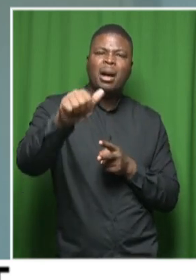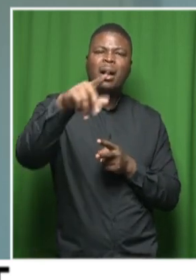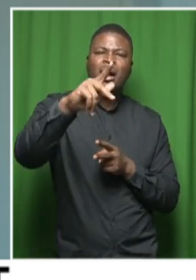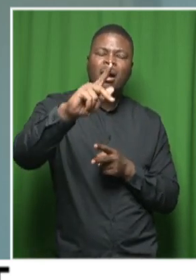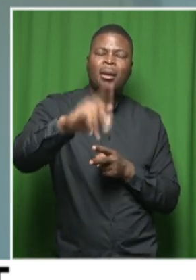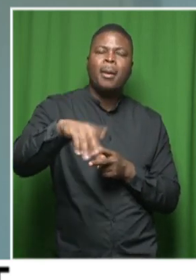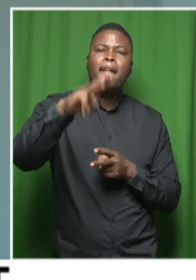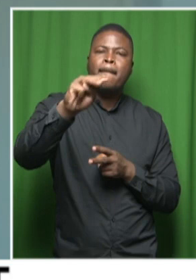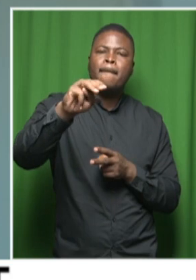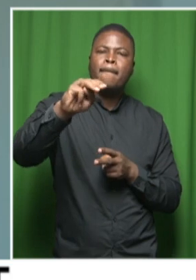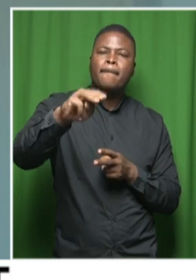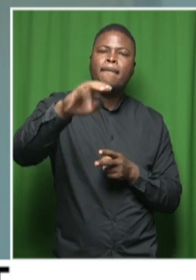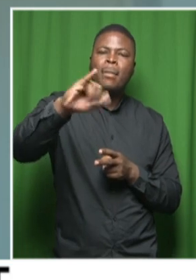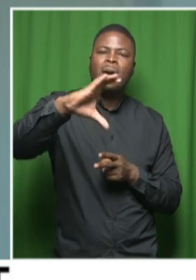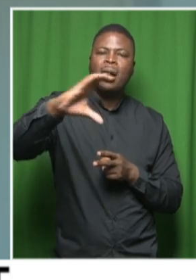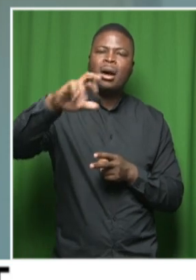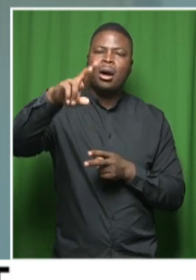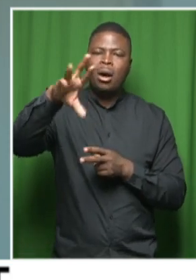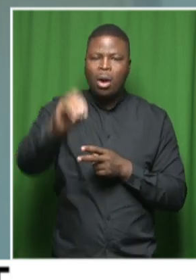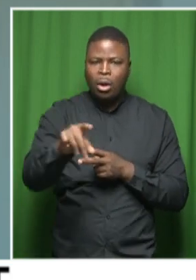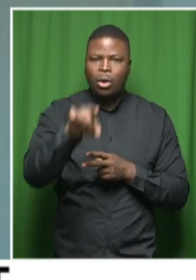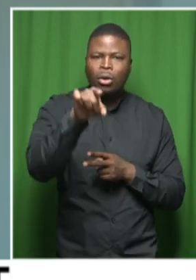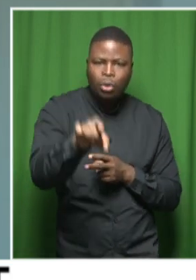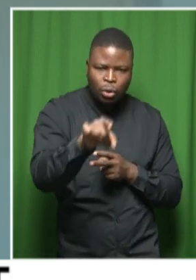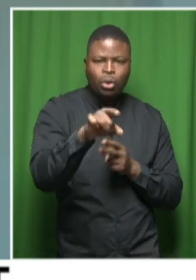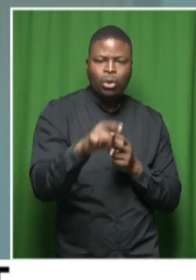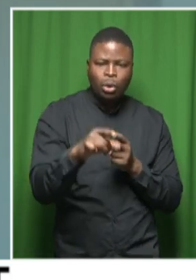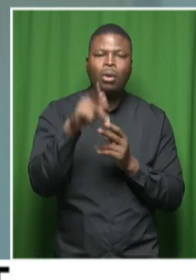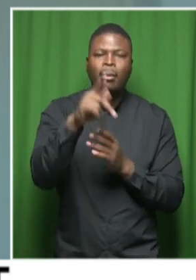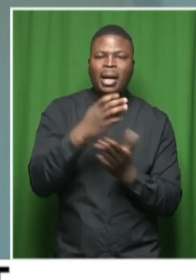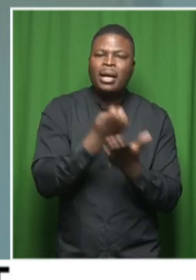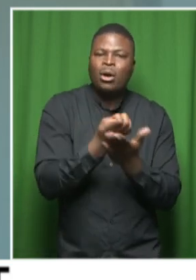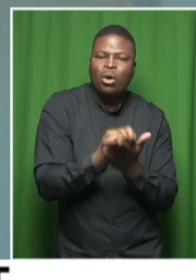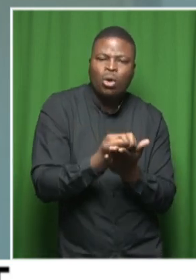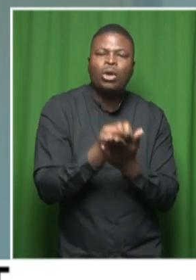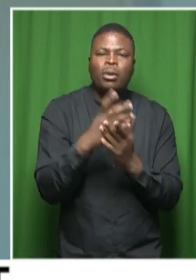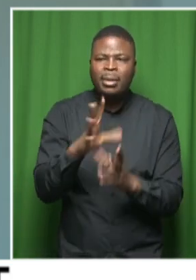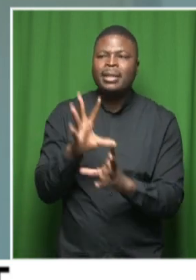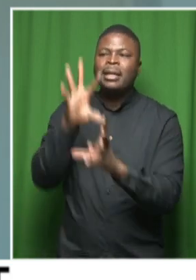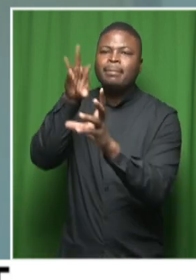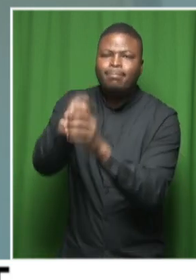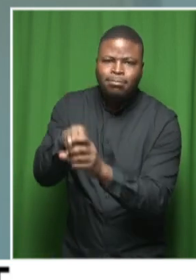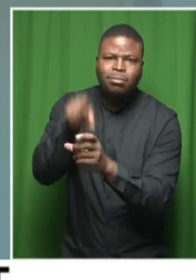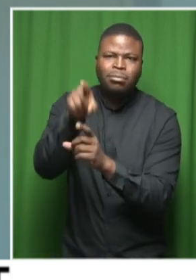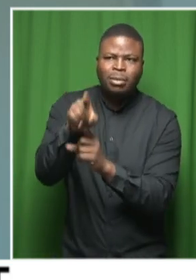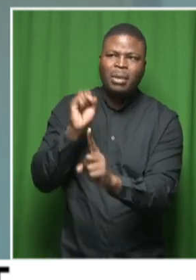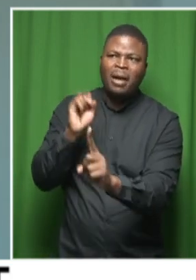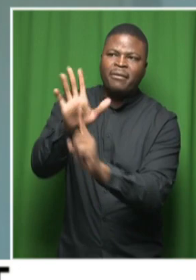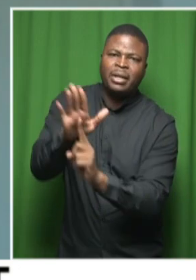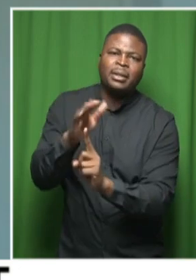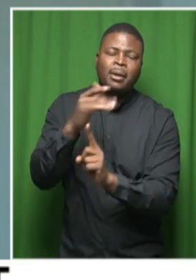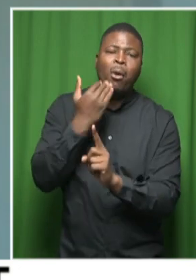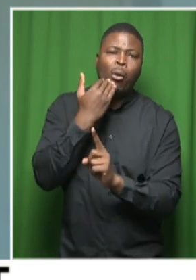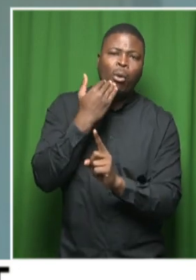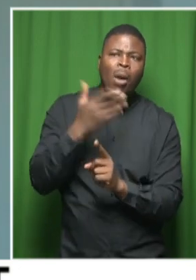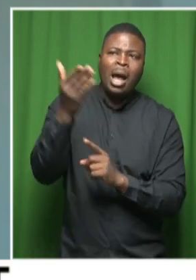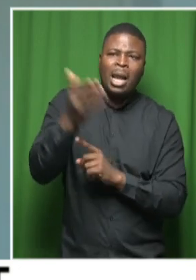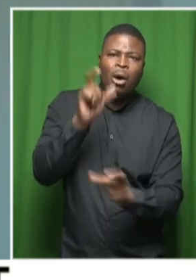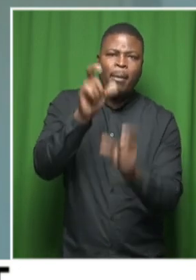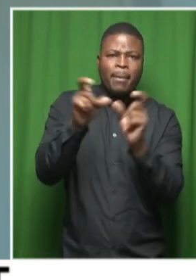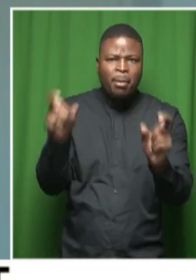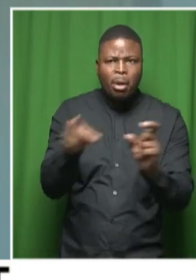measures does not contribute into building vibrant economy, which allows citizens to have access to